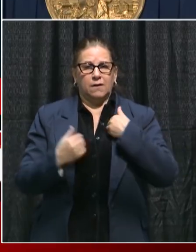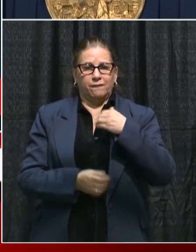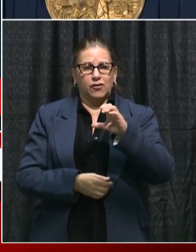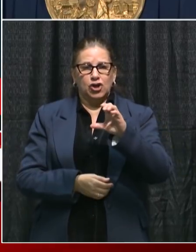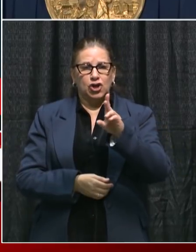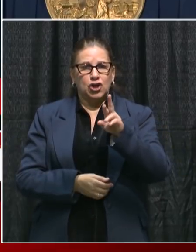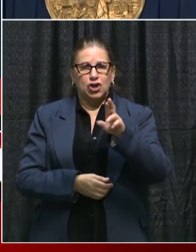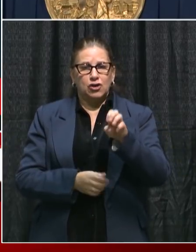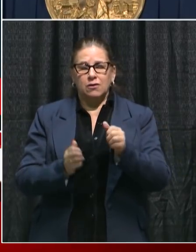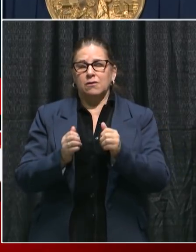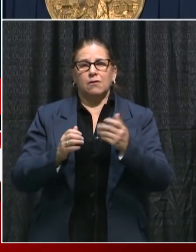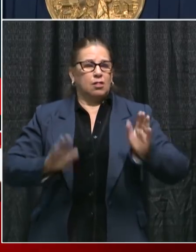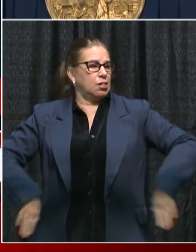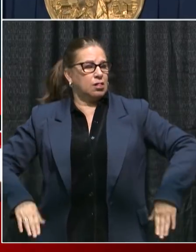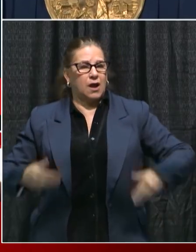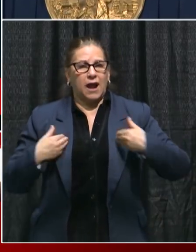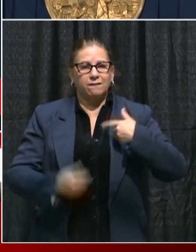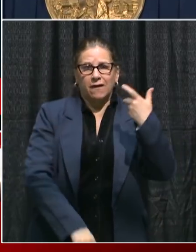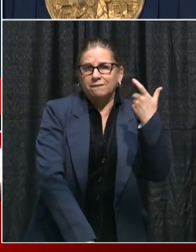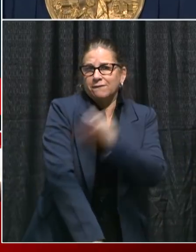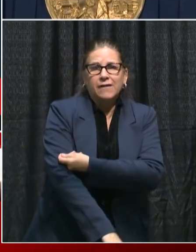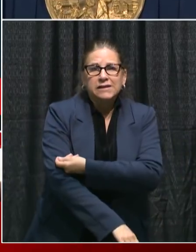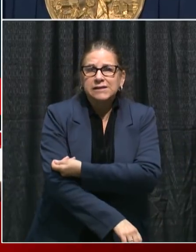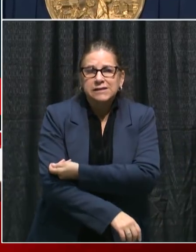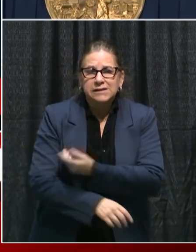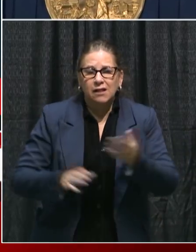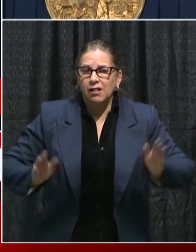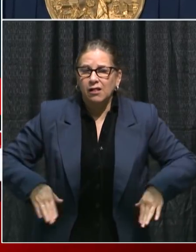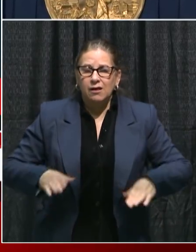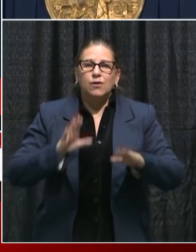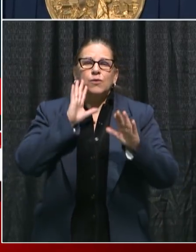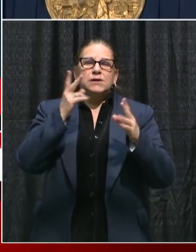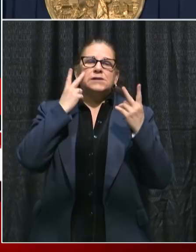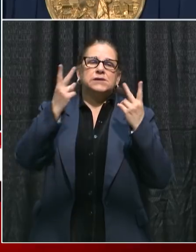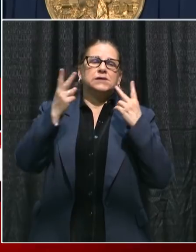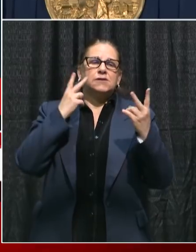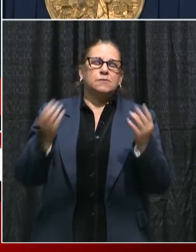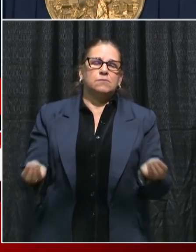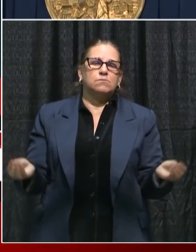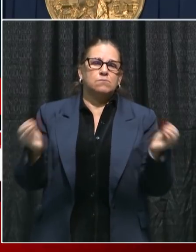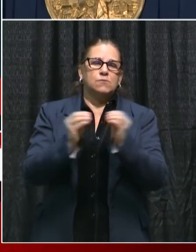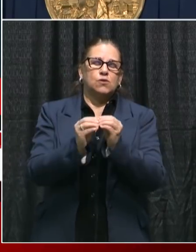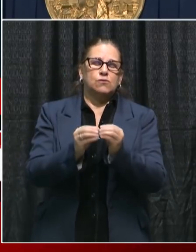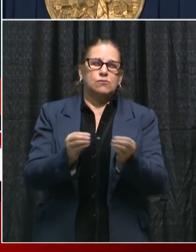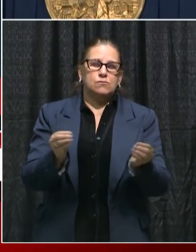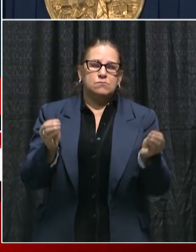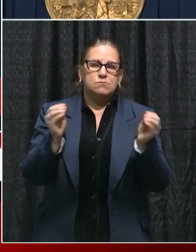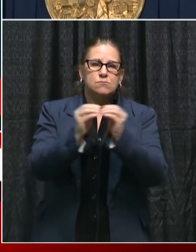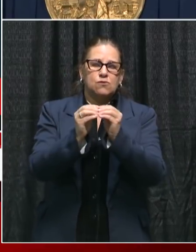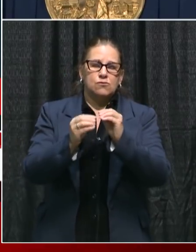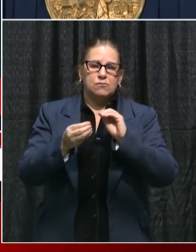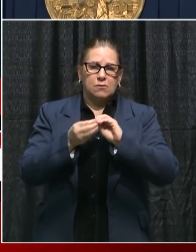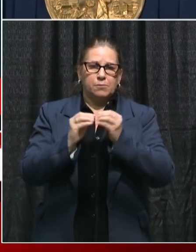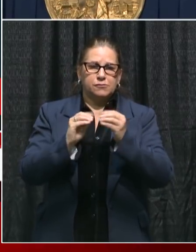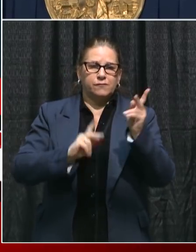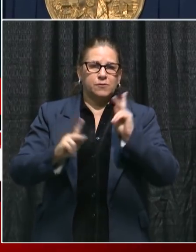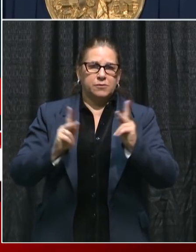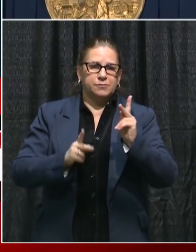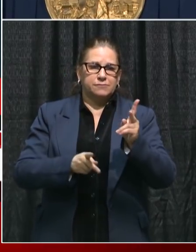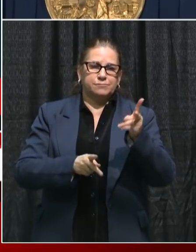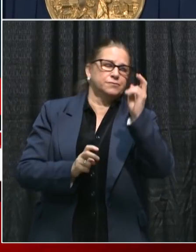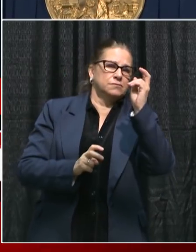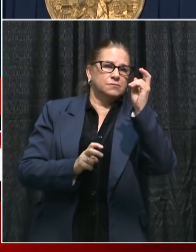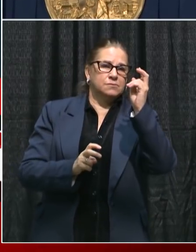will mean that we see more cases in our city and our region. So part of our surge planning takes that